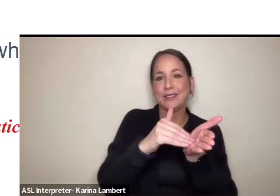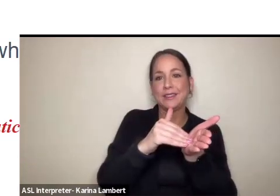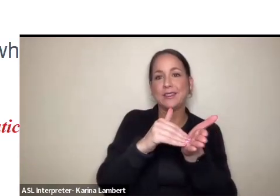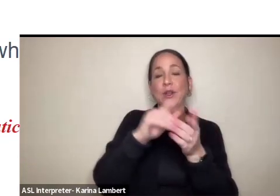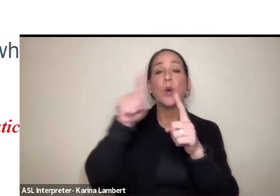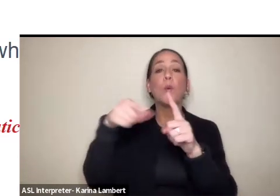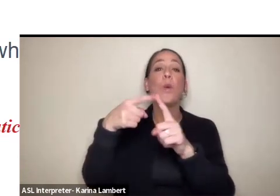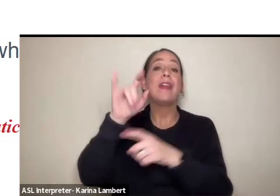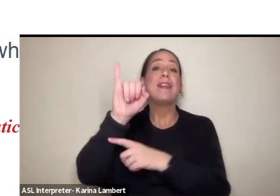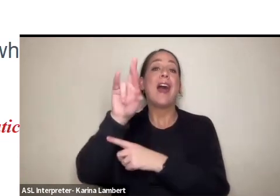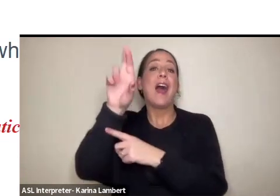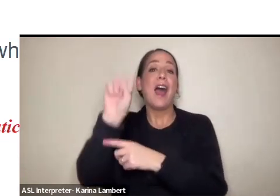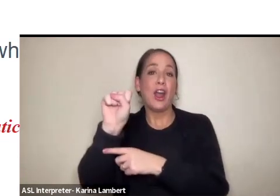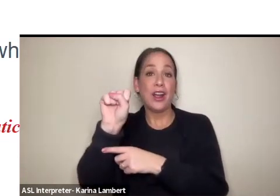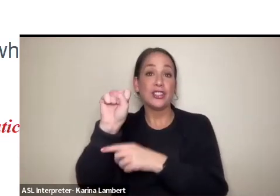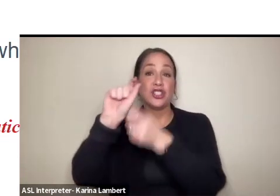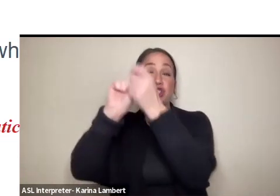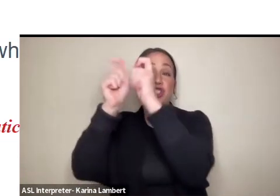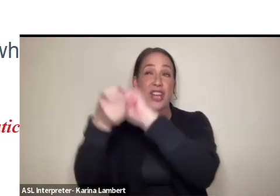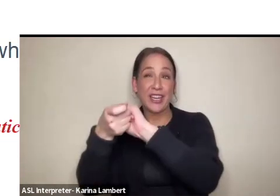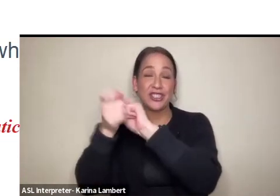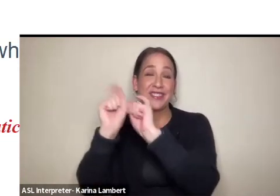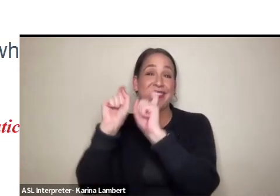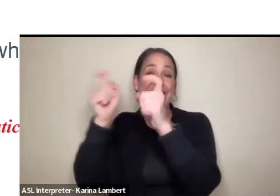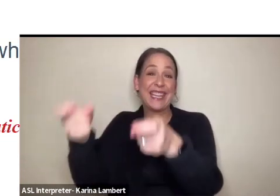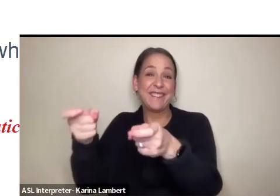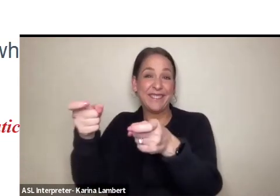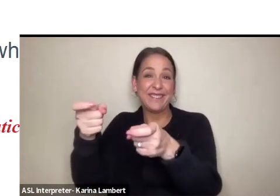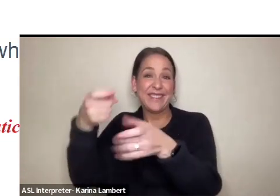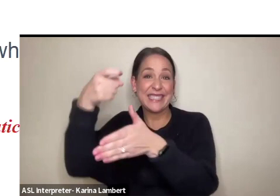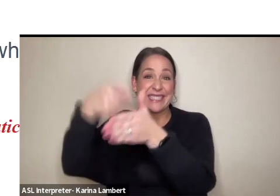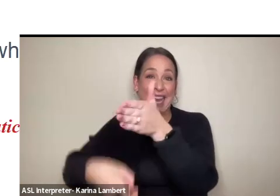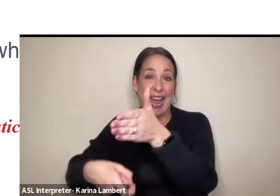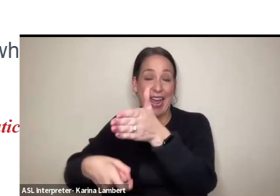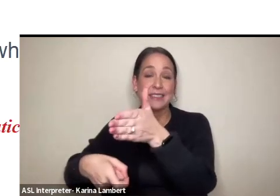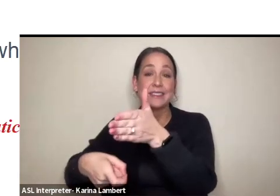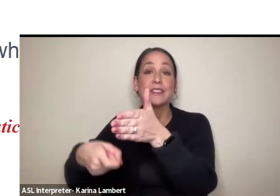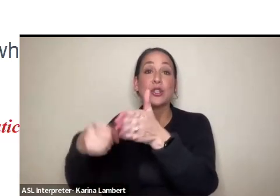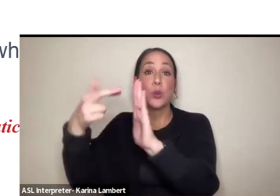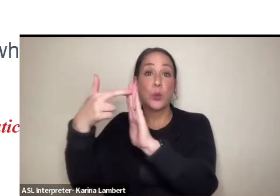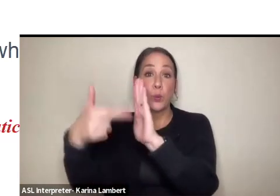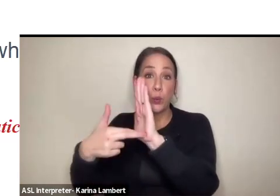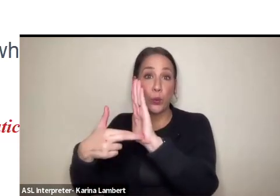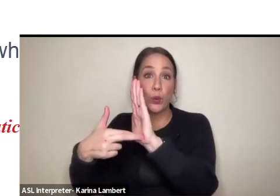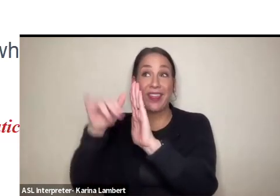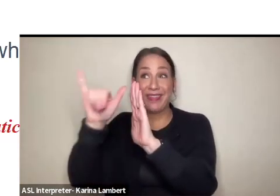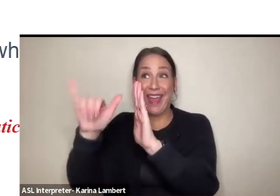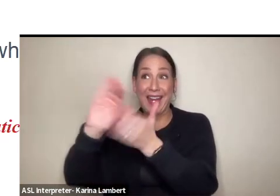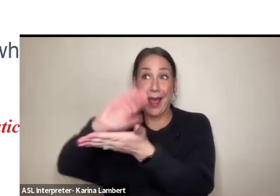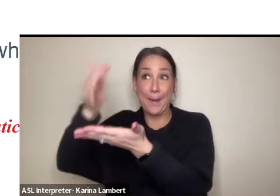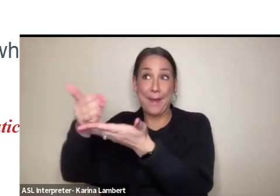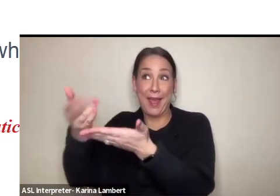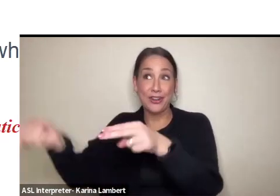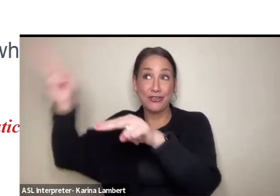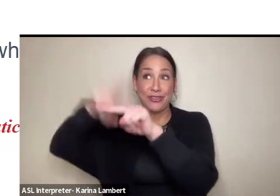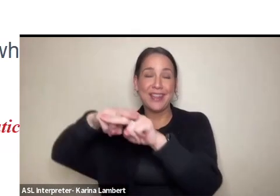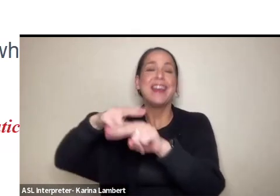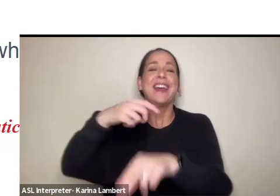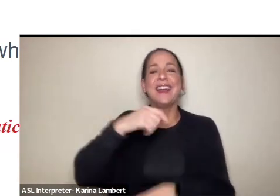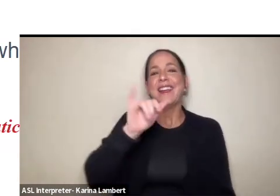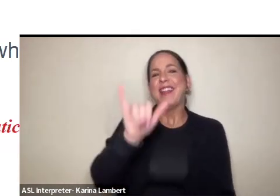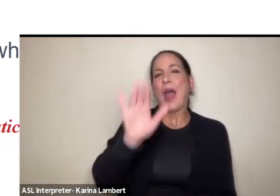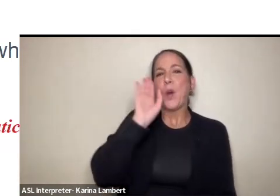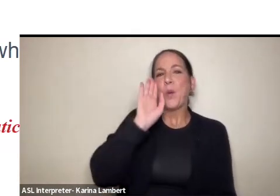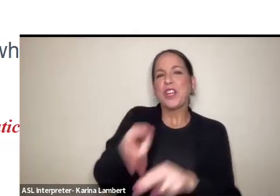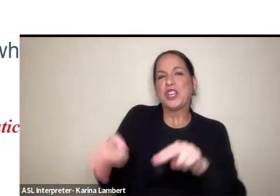gift tax exclusion rule, and that increases, it's going to automatically increase our standard annual contribution